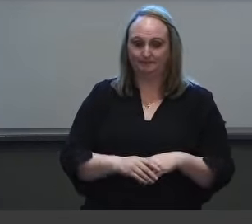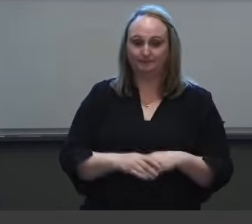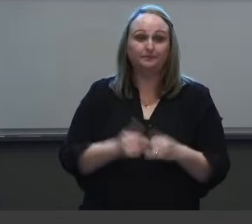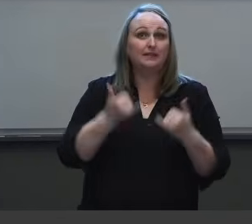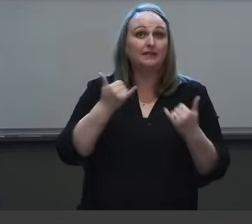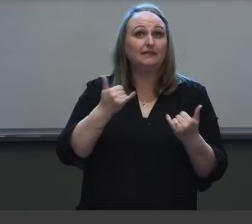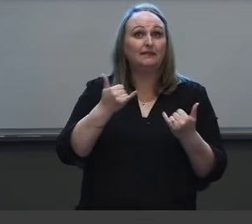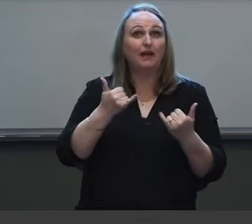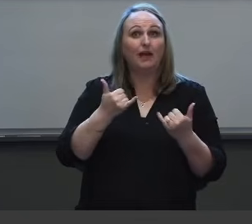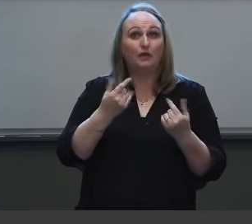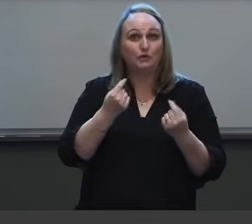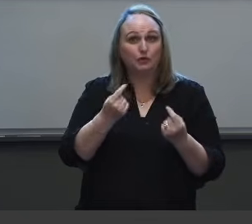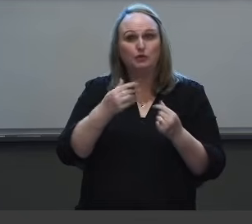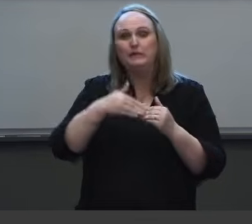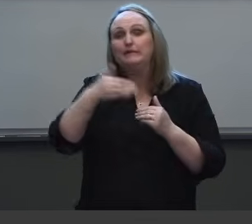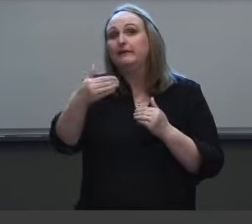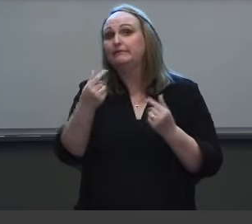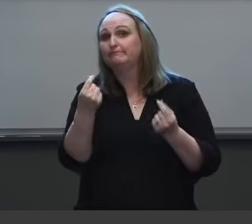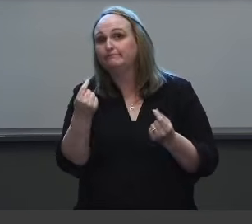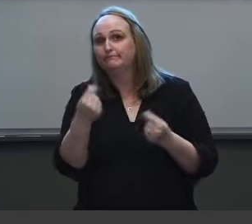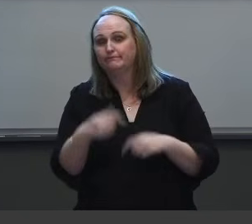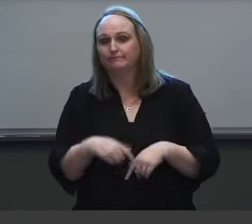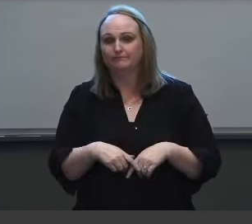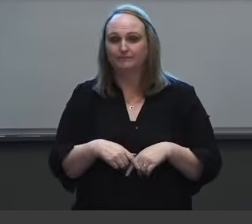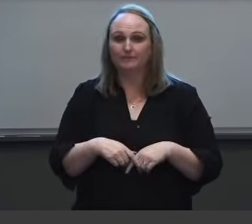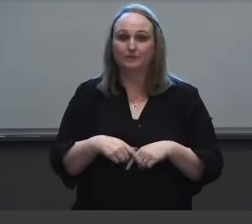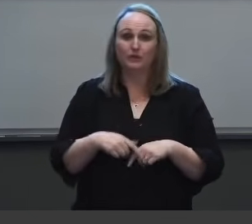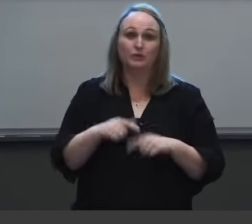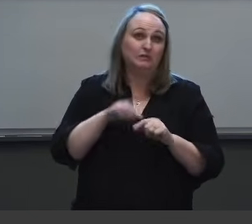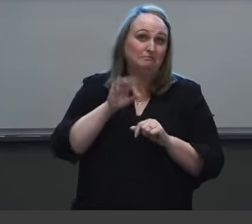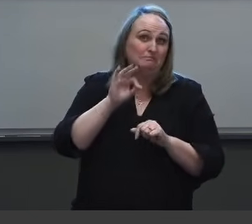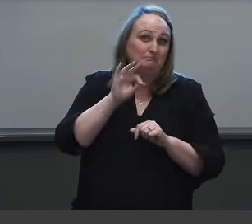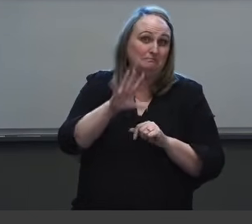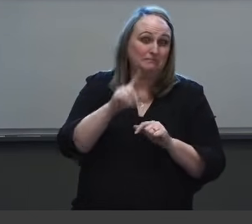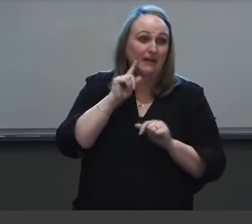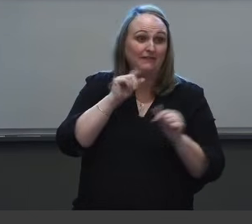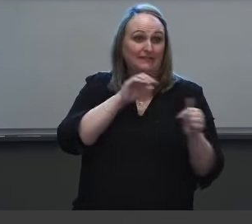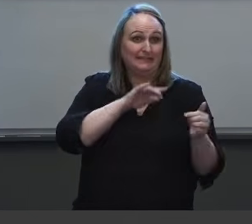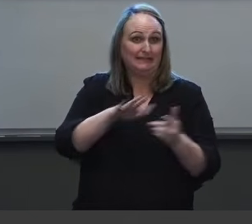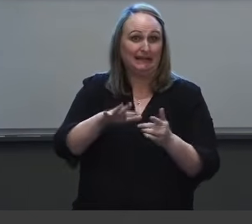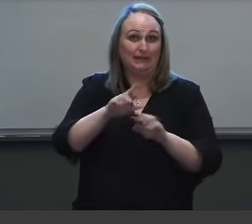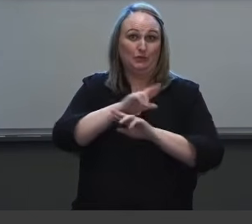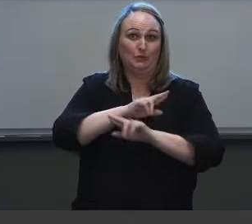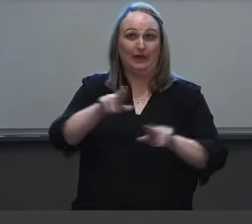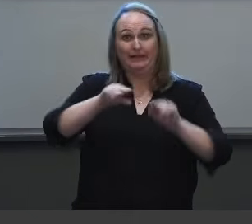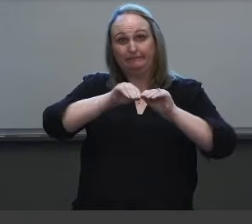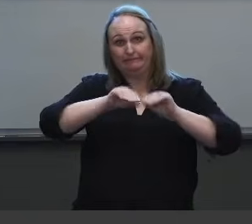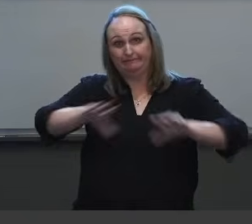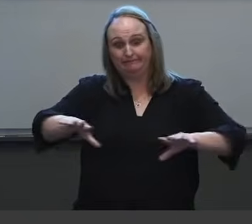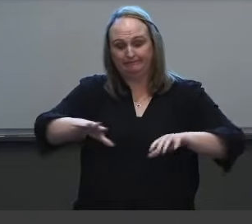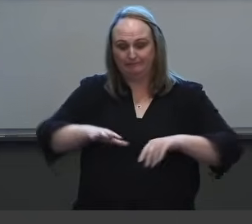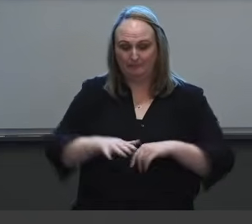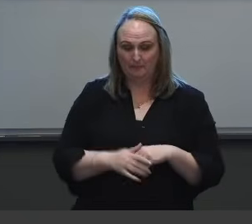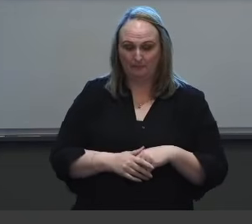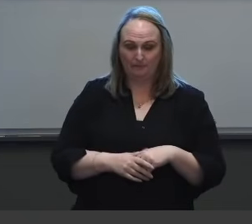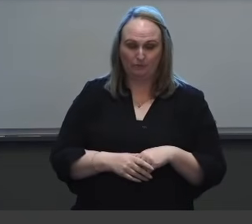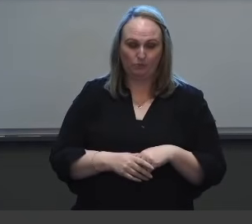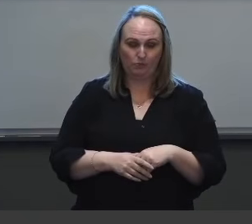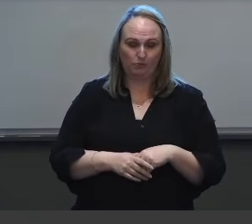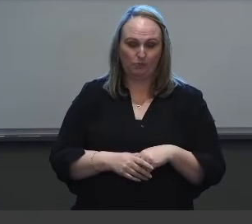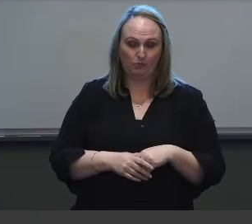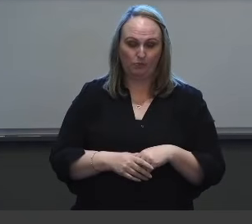steps. So just put a little plug in for a study we are about to launch, testing